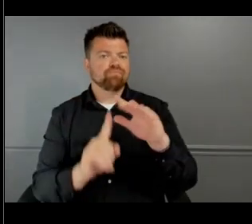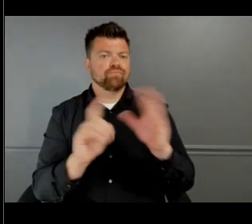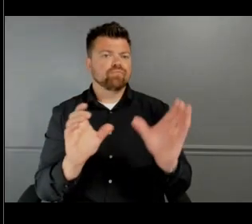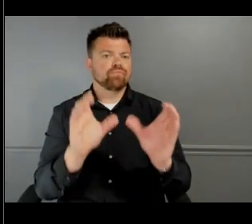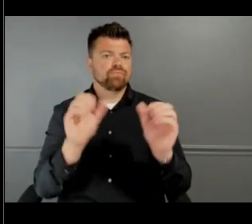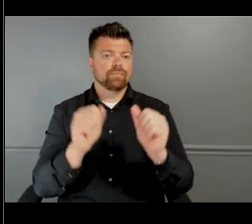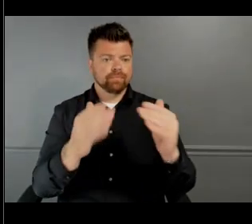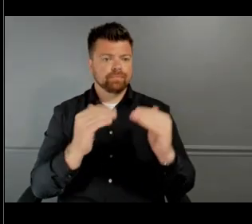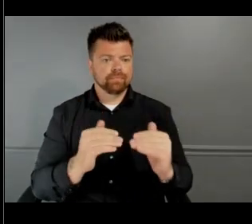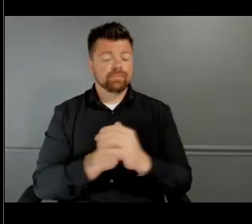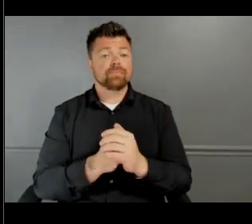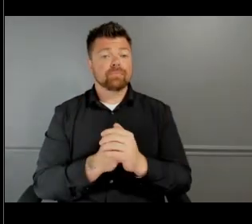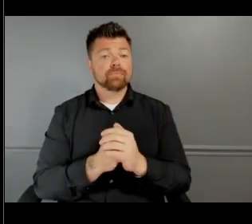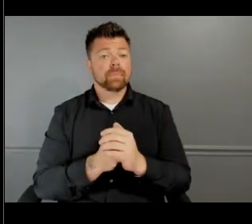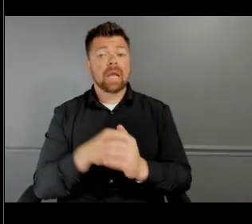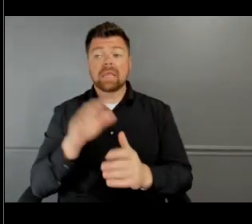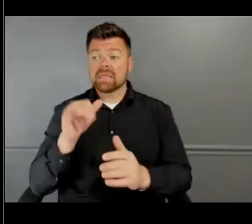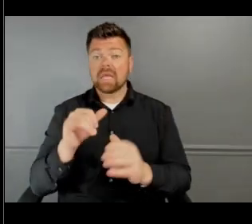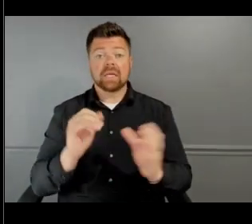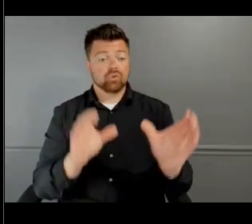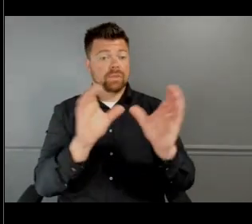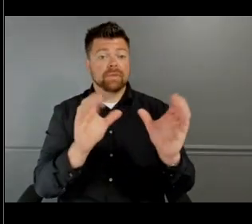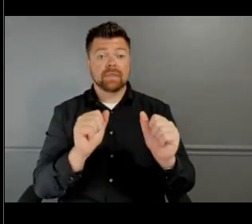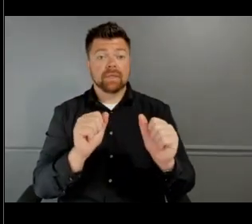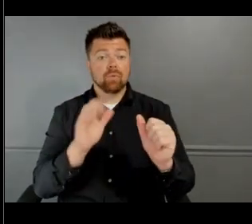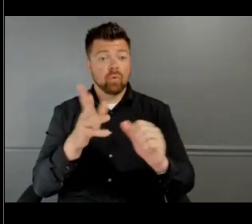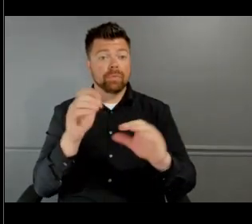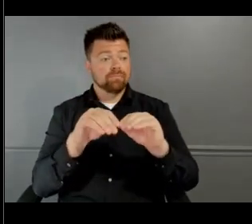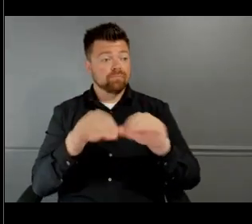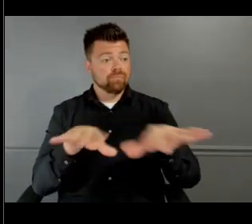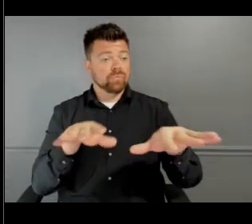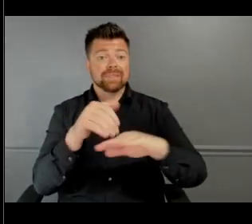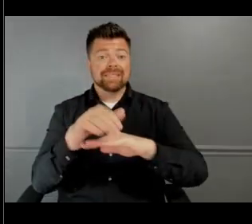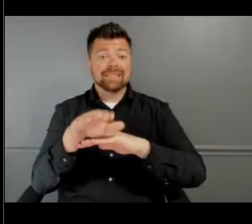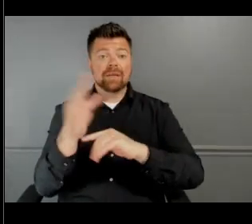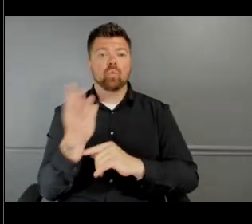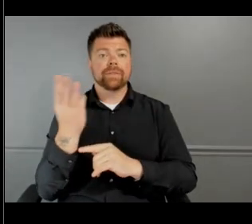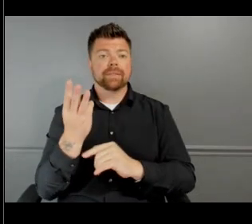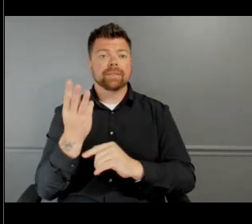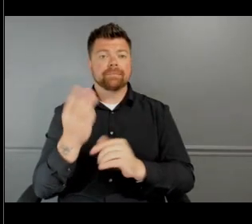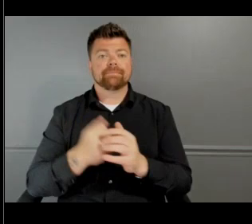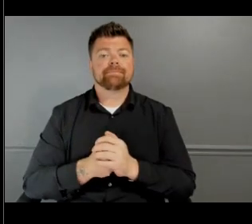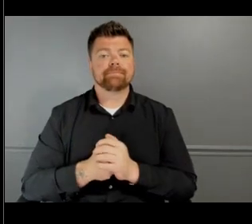The attendance certificate will be sent to you on Wednesday.